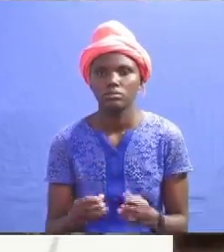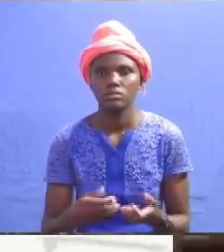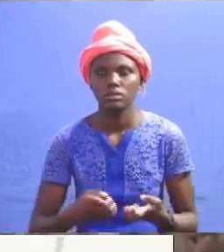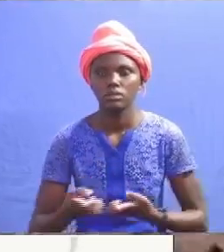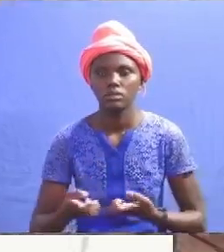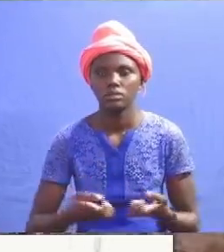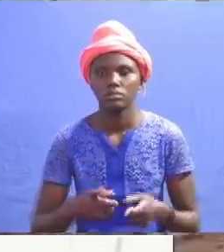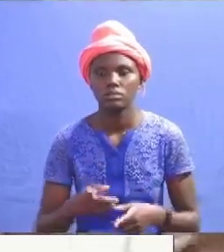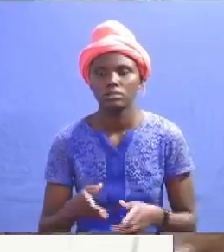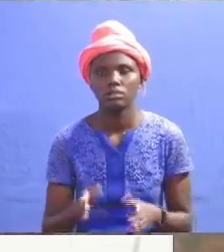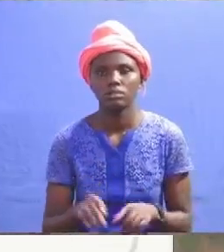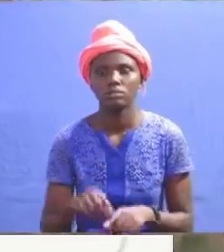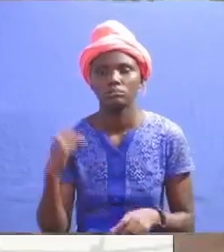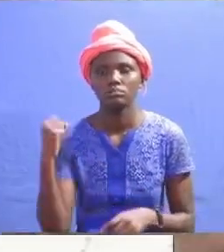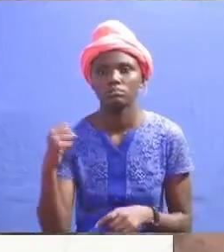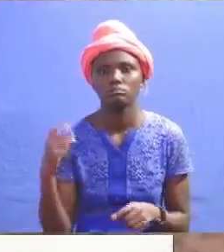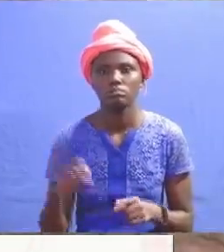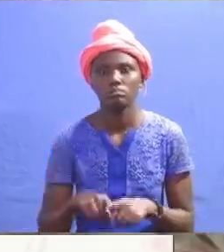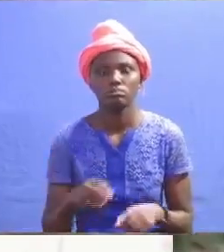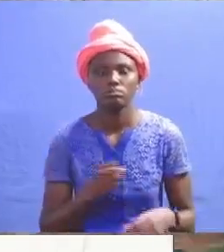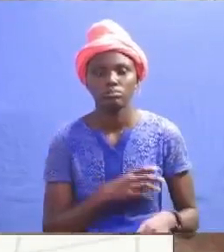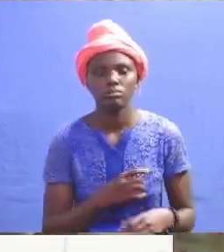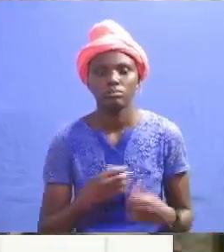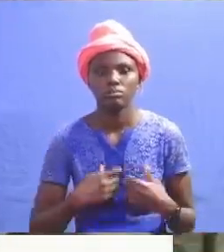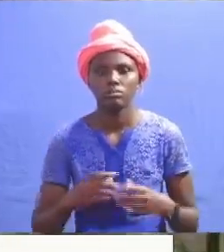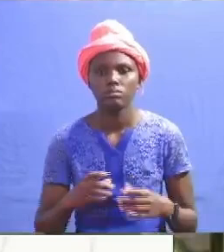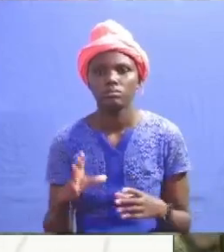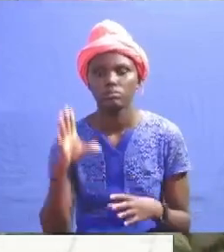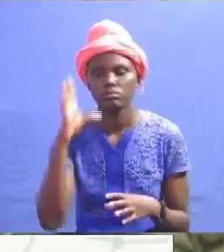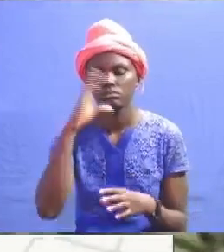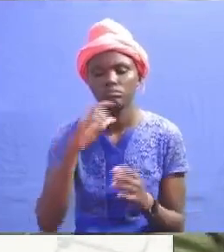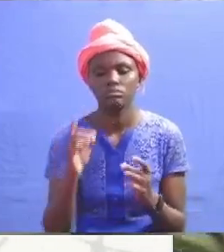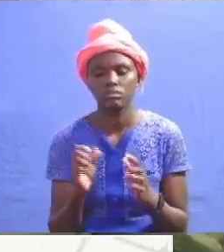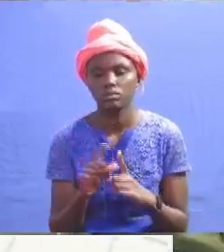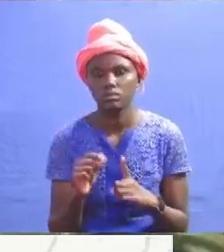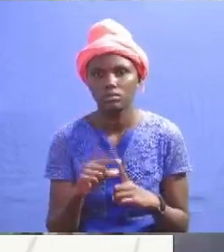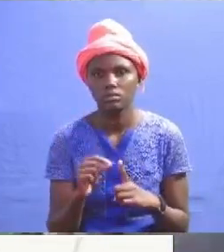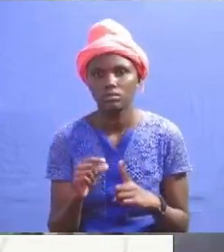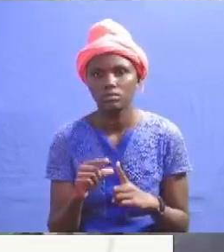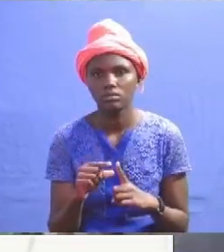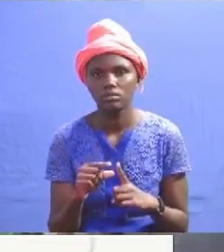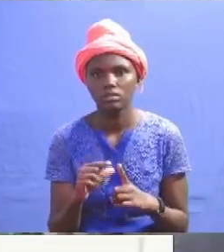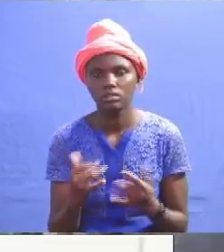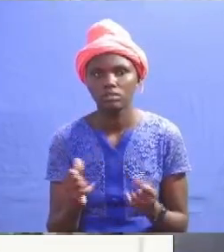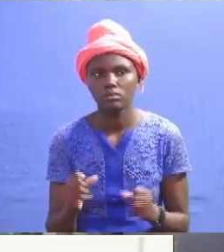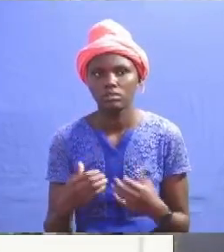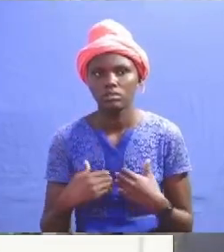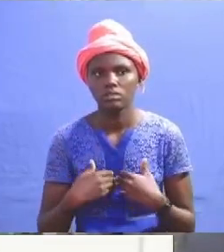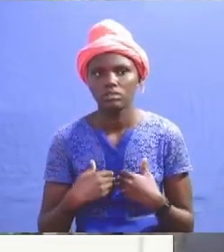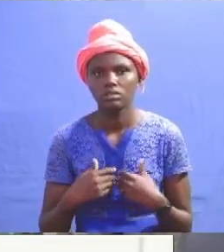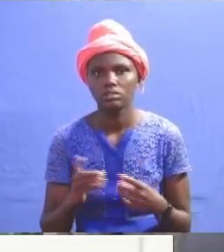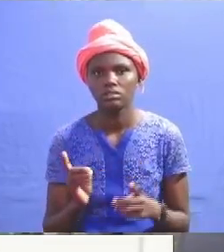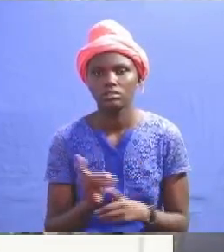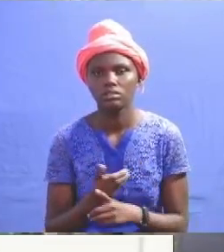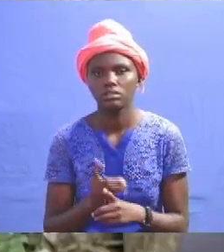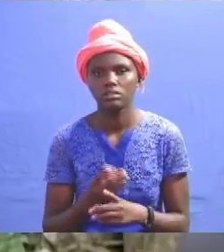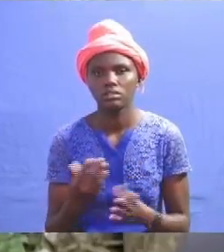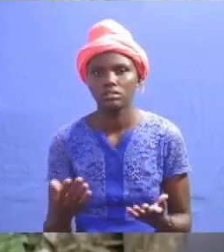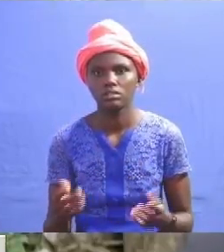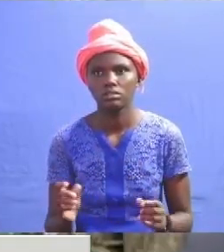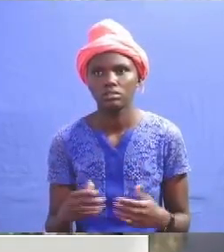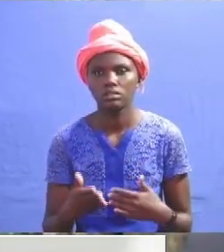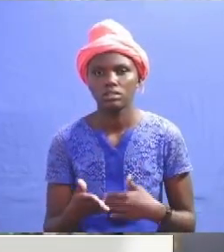fear, politics, and plenty of misinformation. And we have not had any incident where consumption